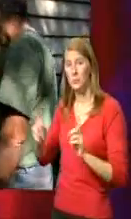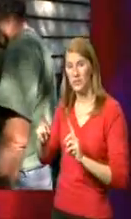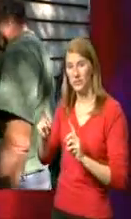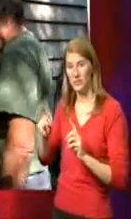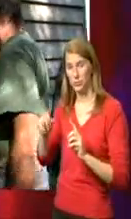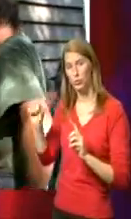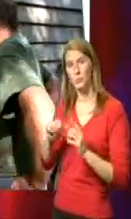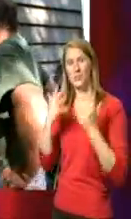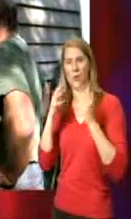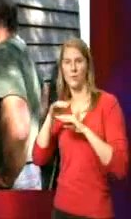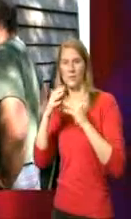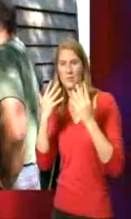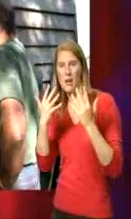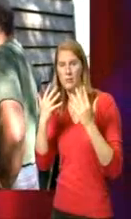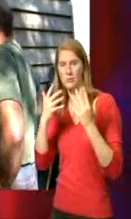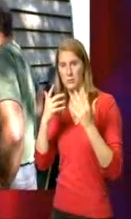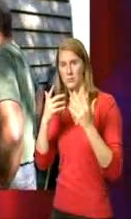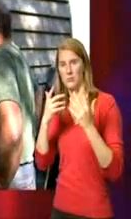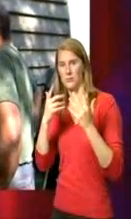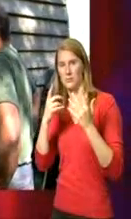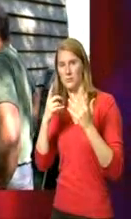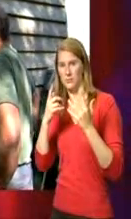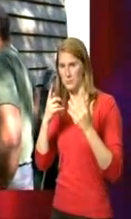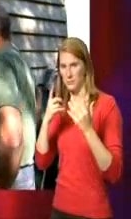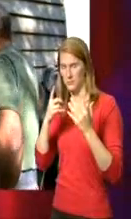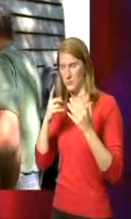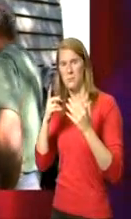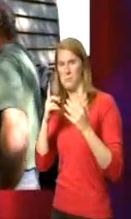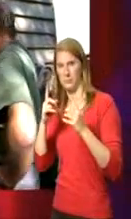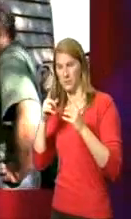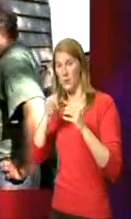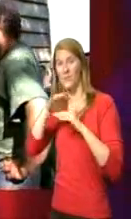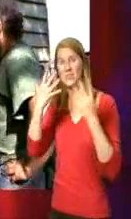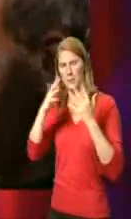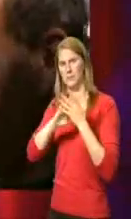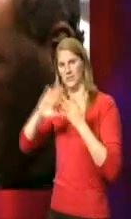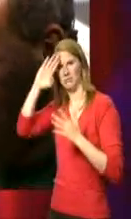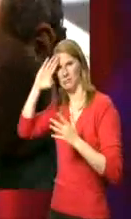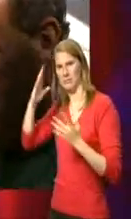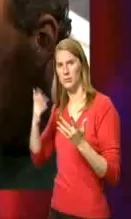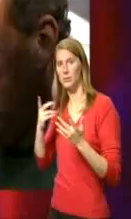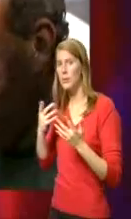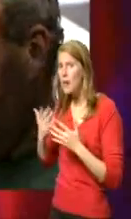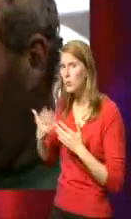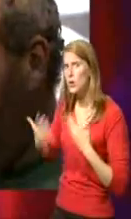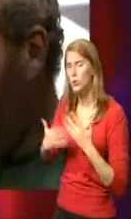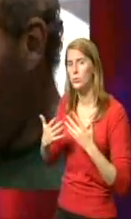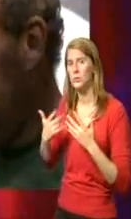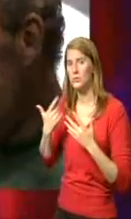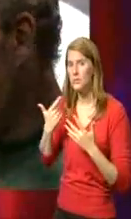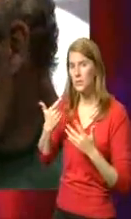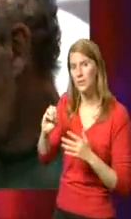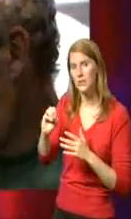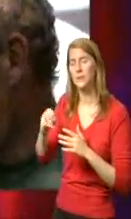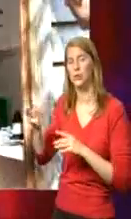70 and 13. 13? 13. That's what I think. That's weird.